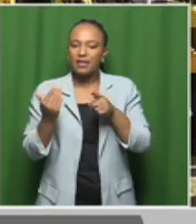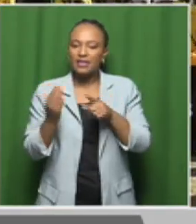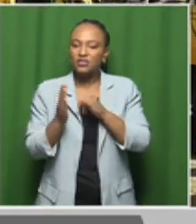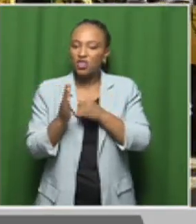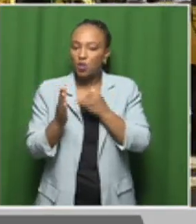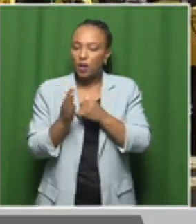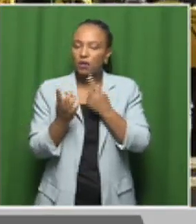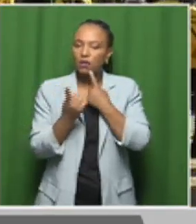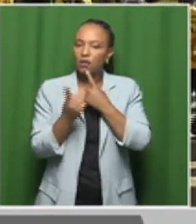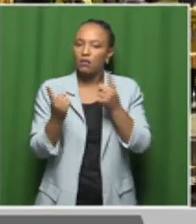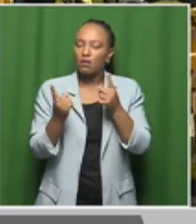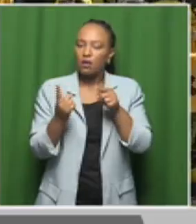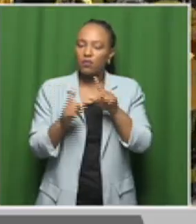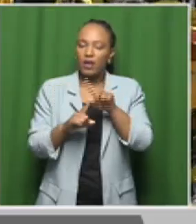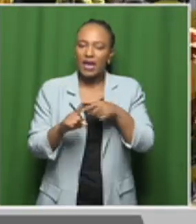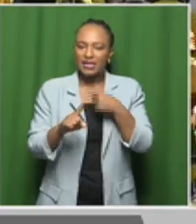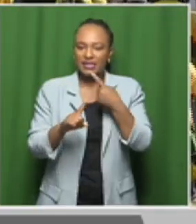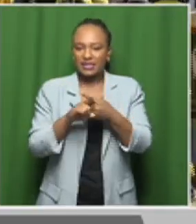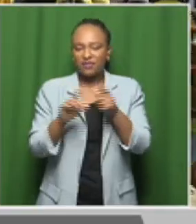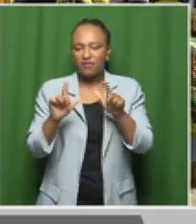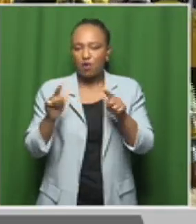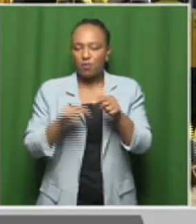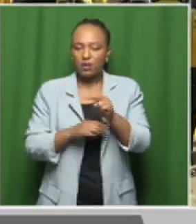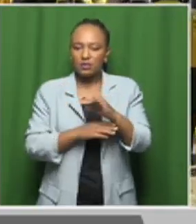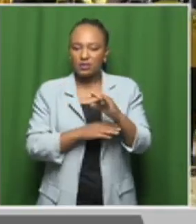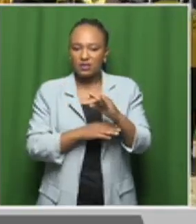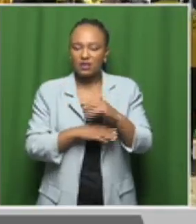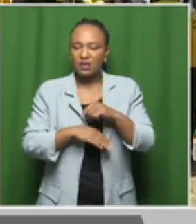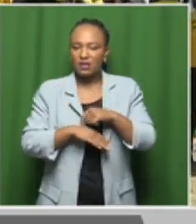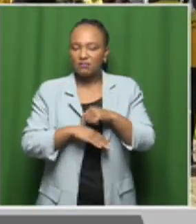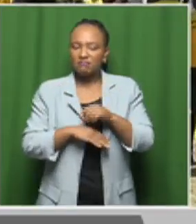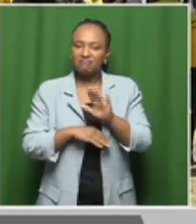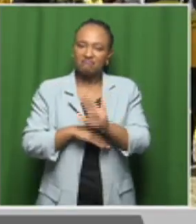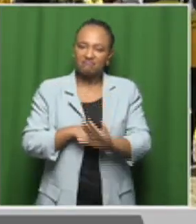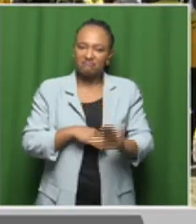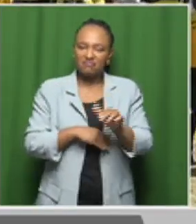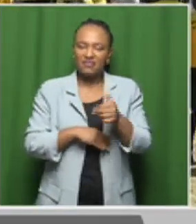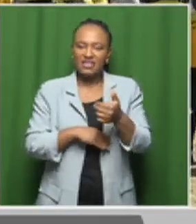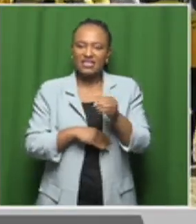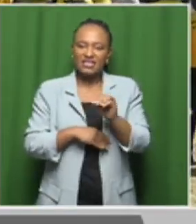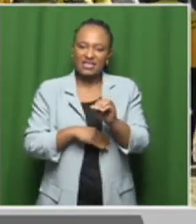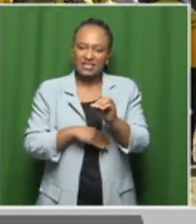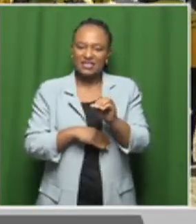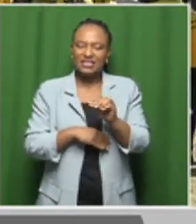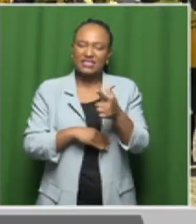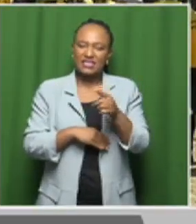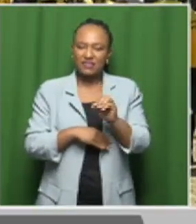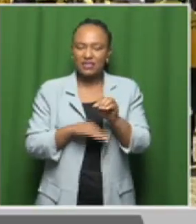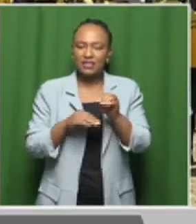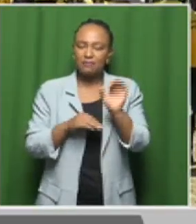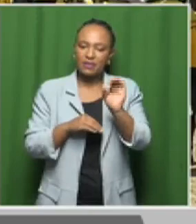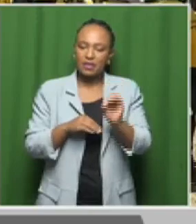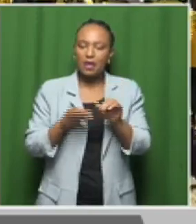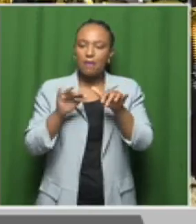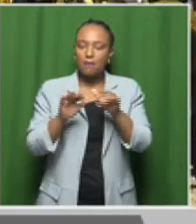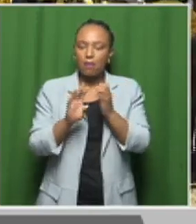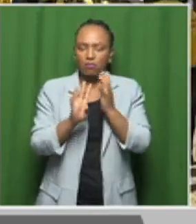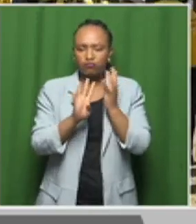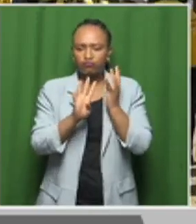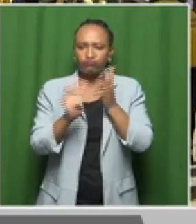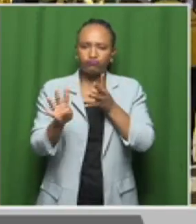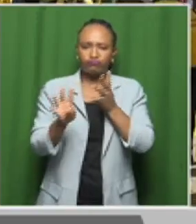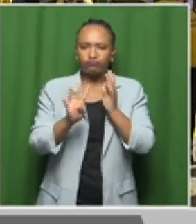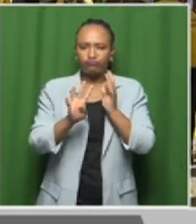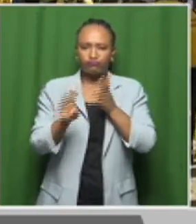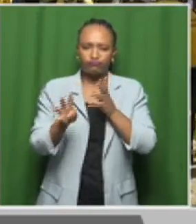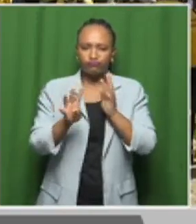the National Executive Committee. It is now about 60-70% full, with people flocking into this area, some coming in